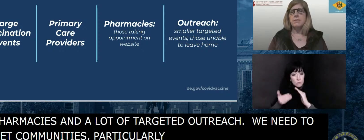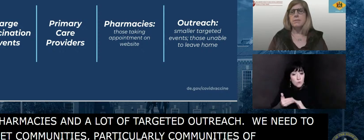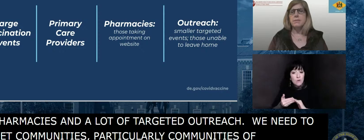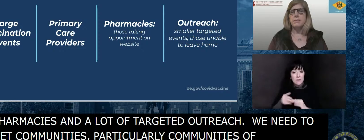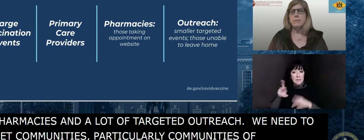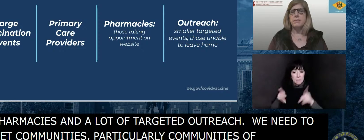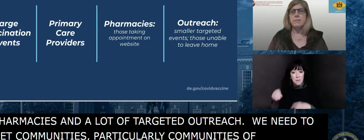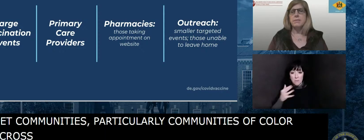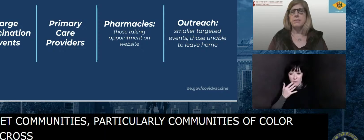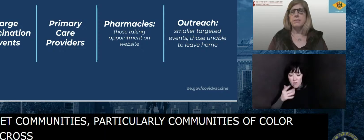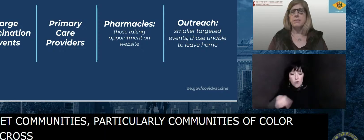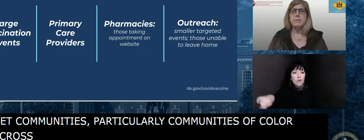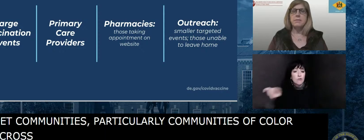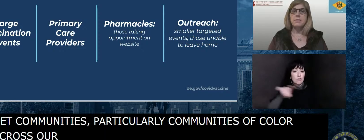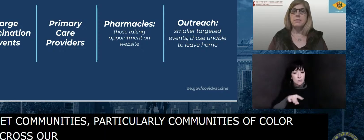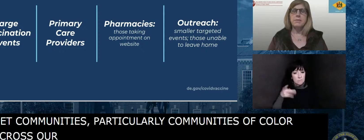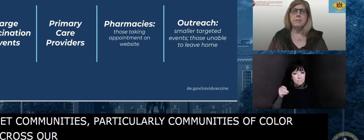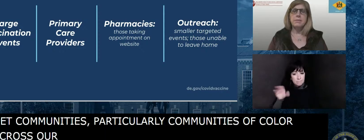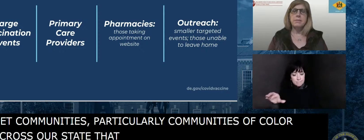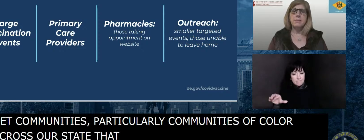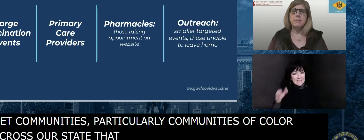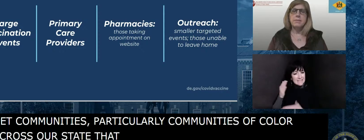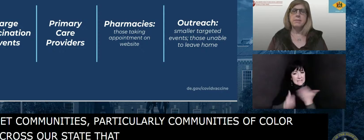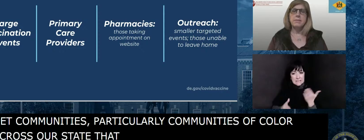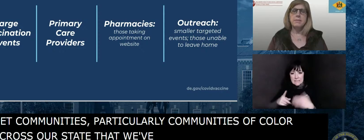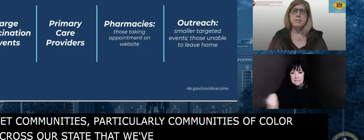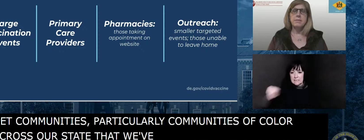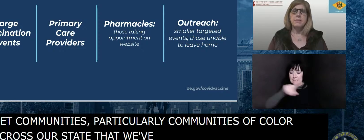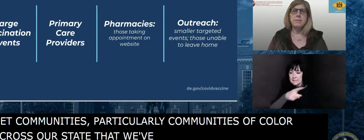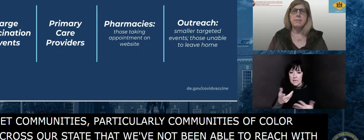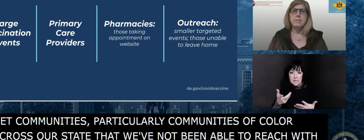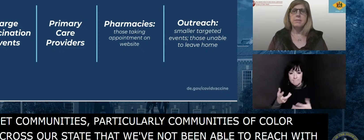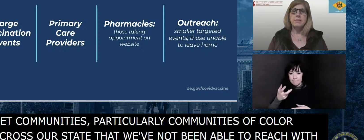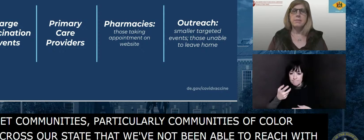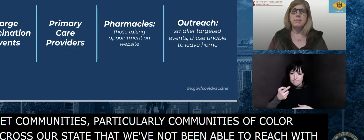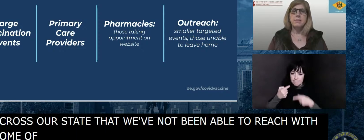able to reach with some of these general